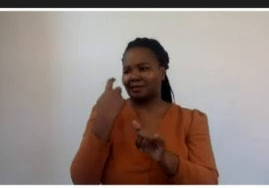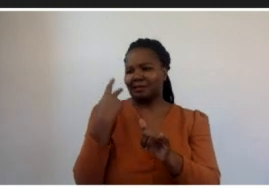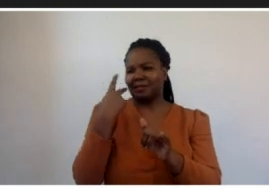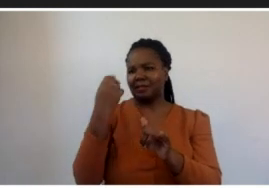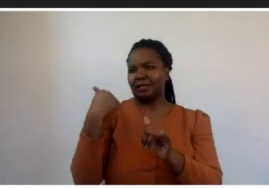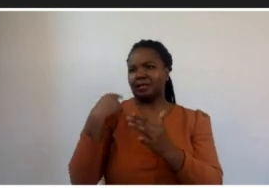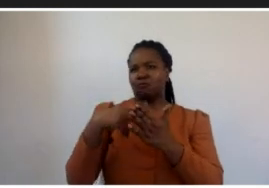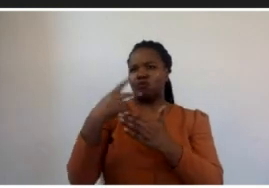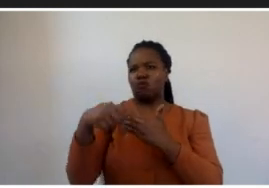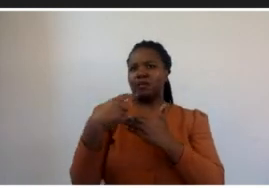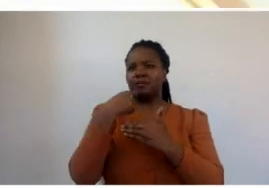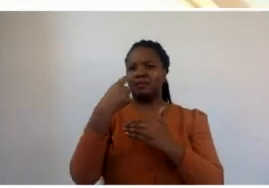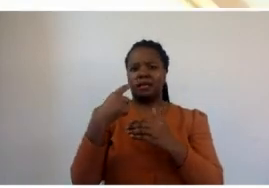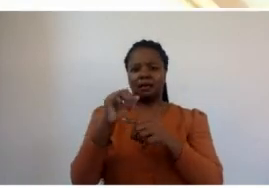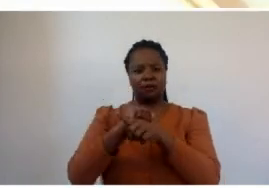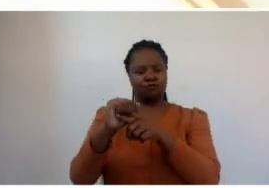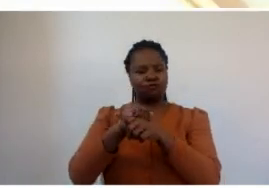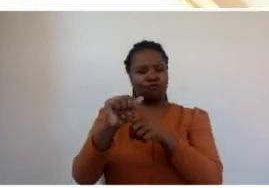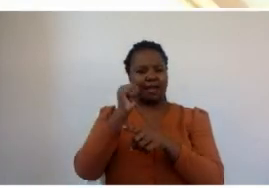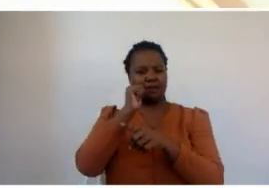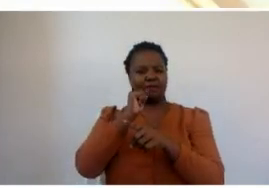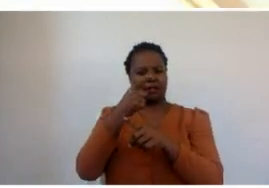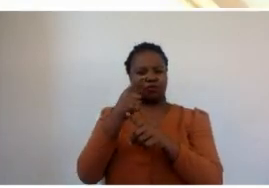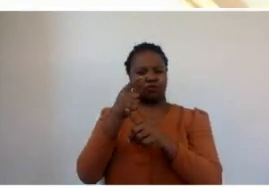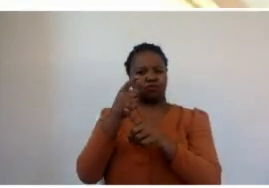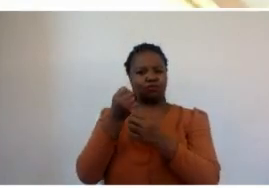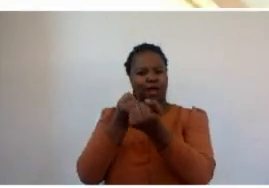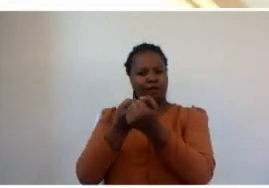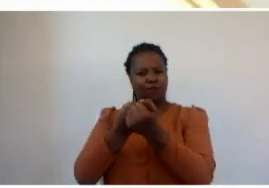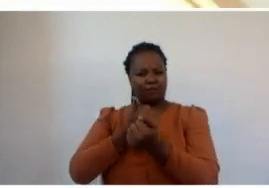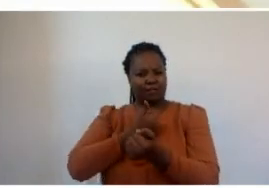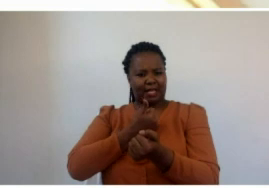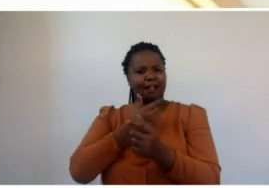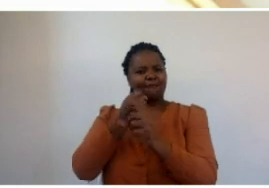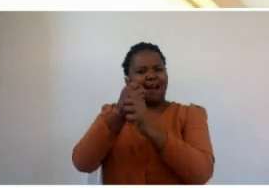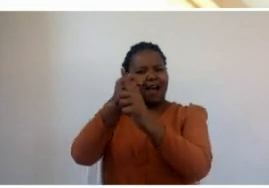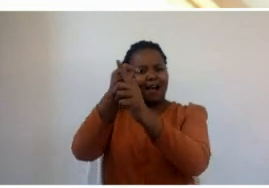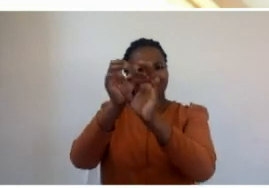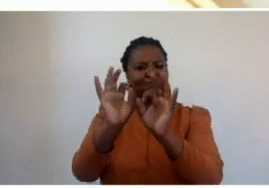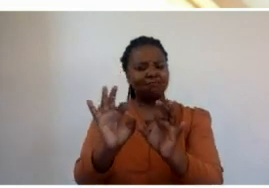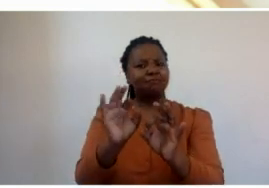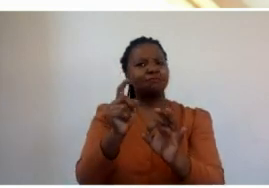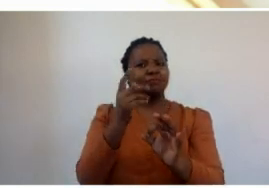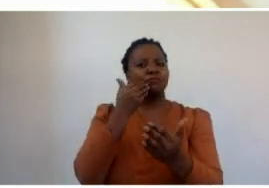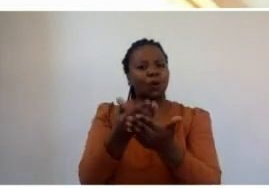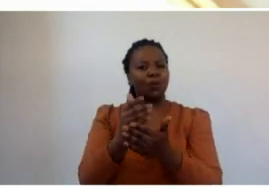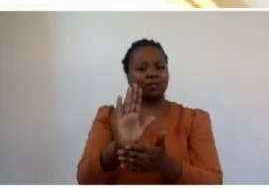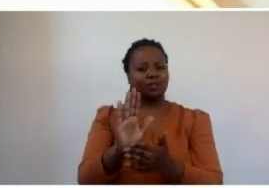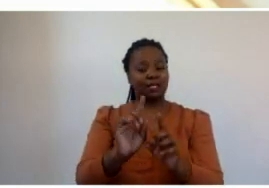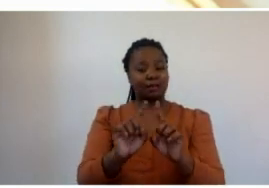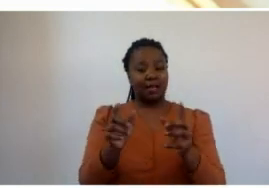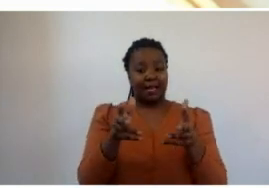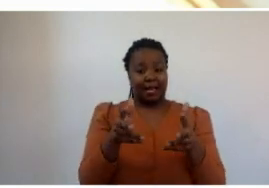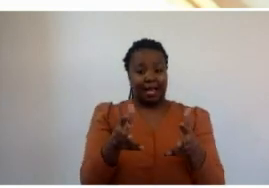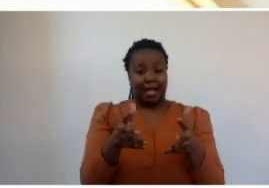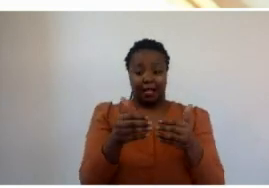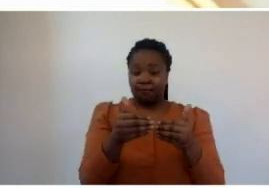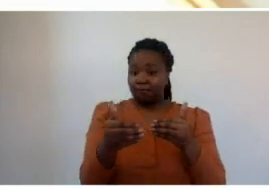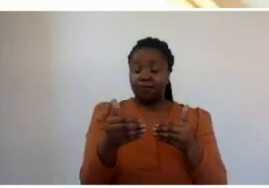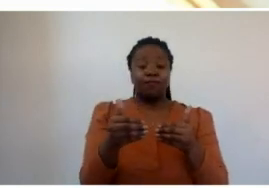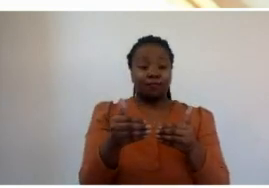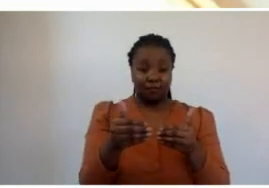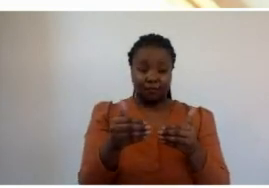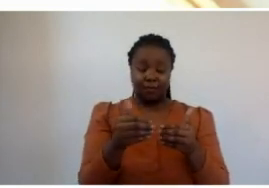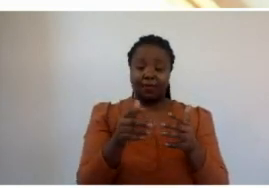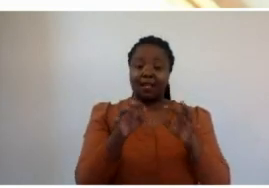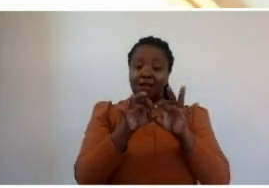advocate for themselves and improved both their education and their later outcomes. But it's really important to highlight